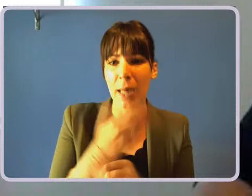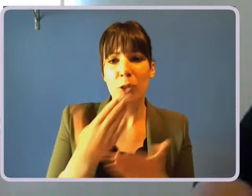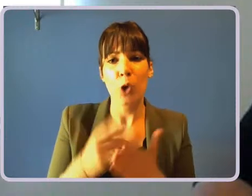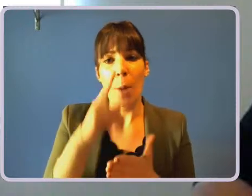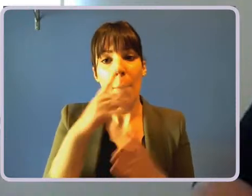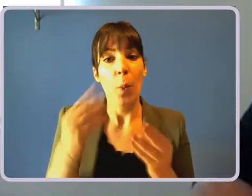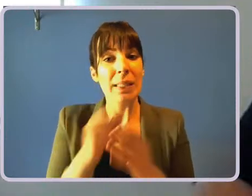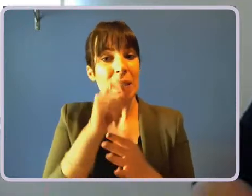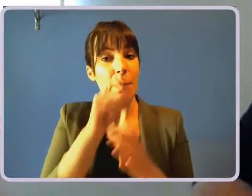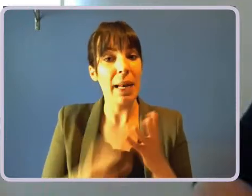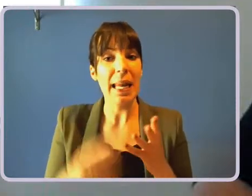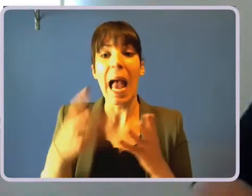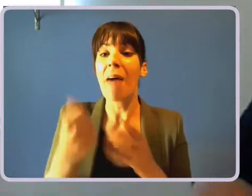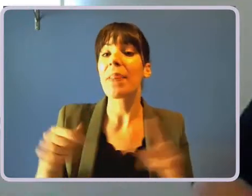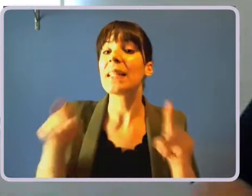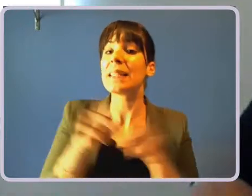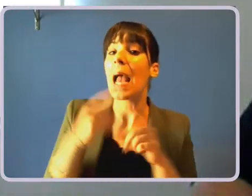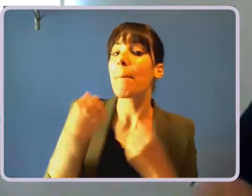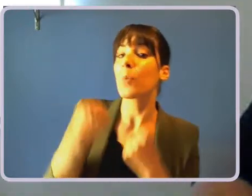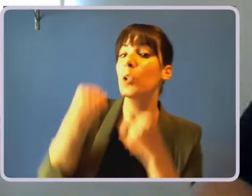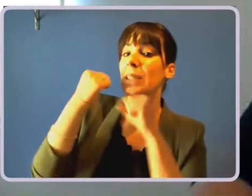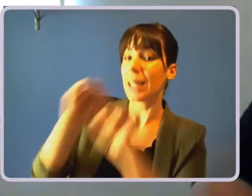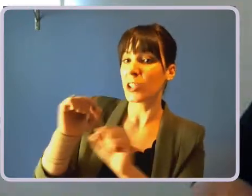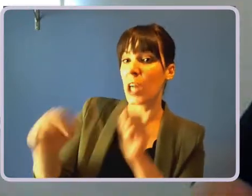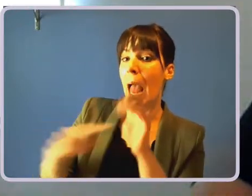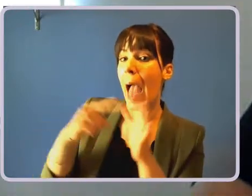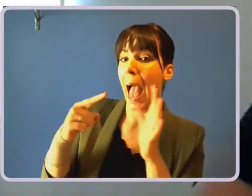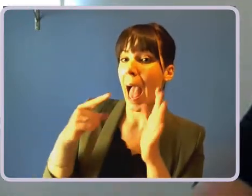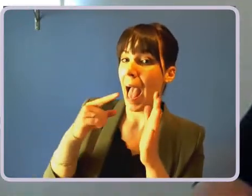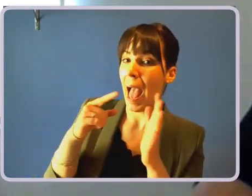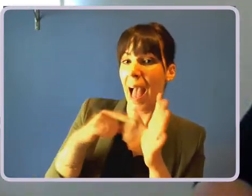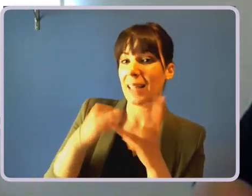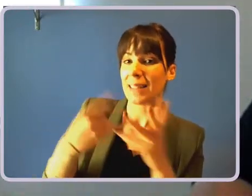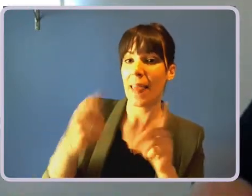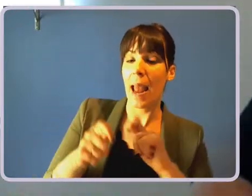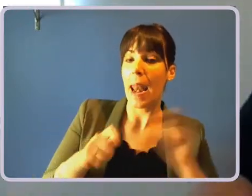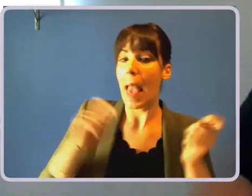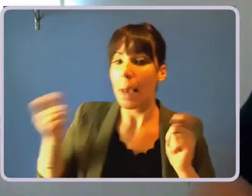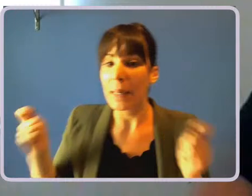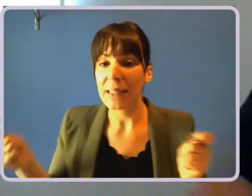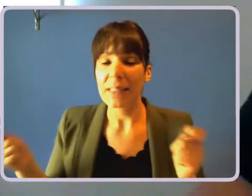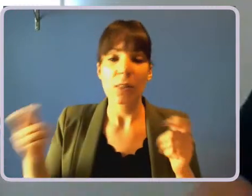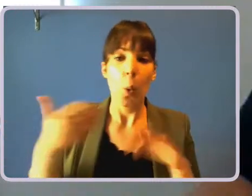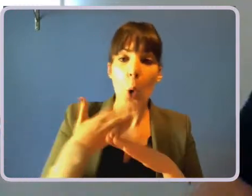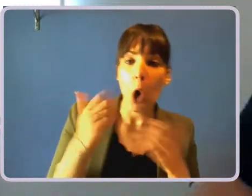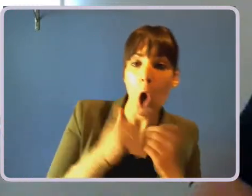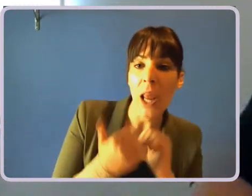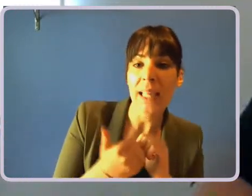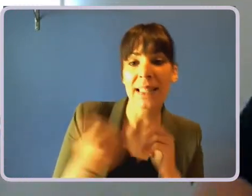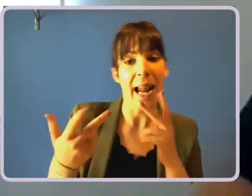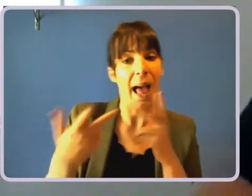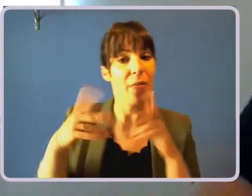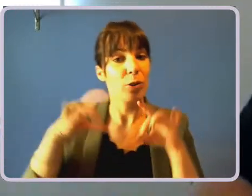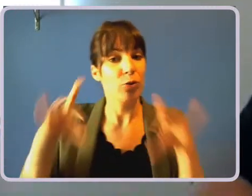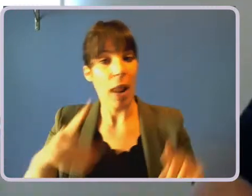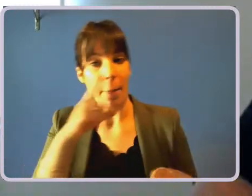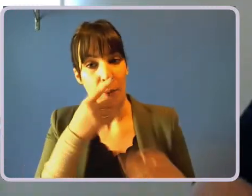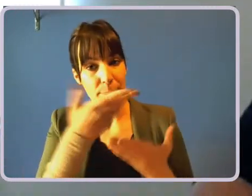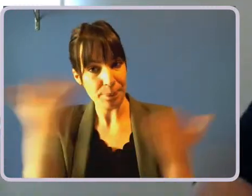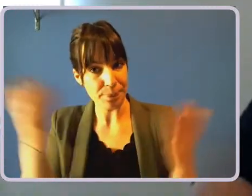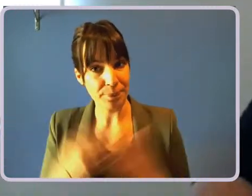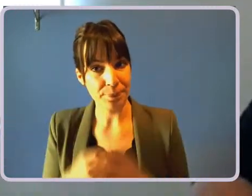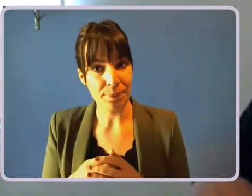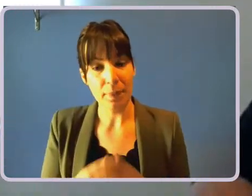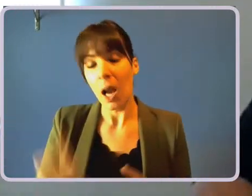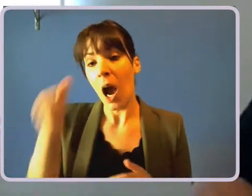in an emergency as their neighbours, colleagues and other Australians. While we have some great ideas and great systems in